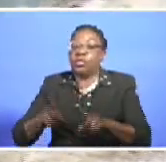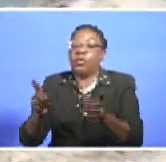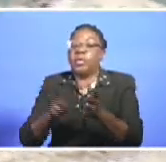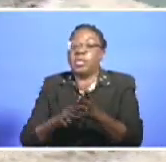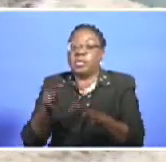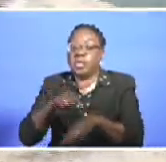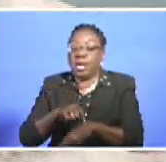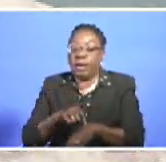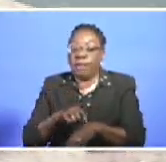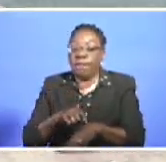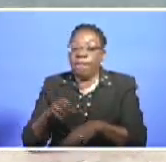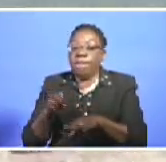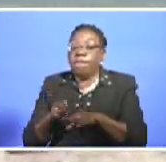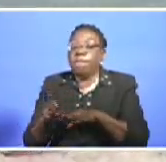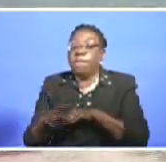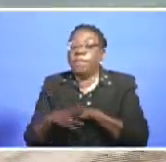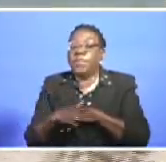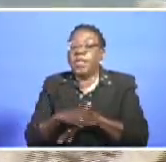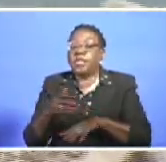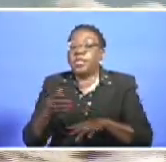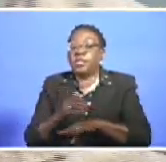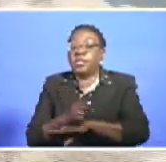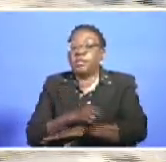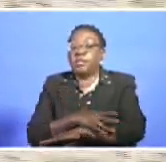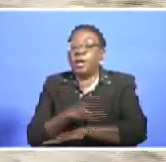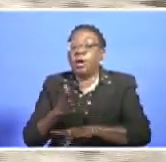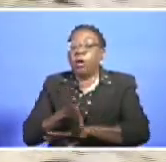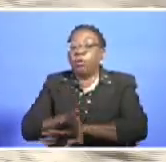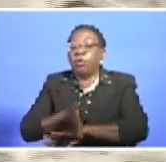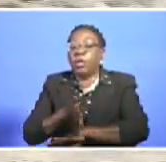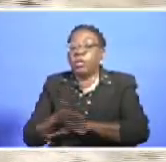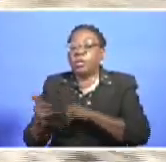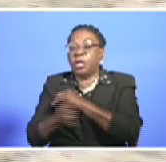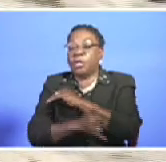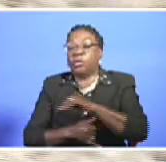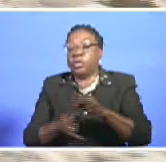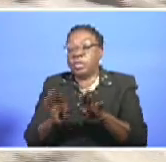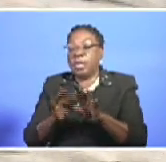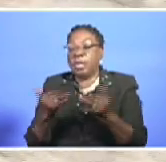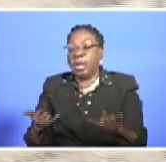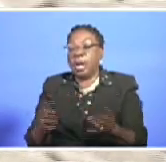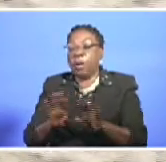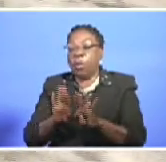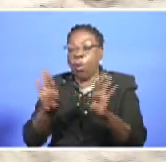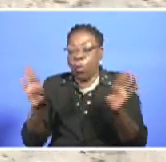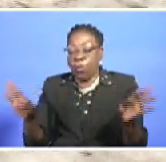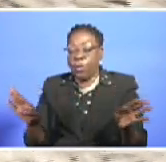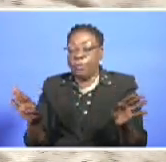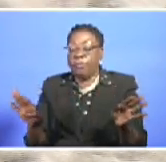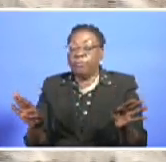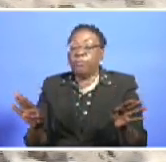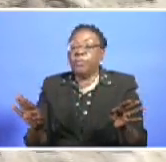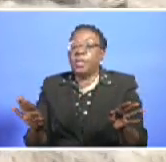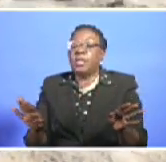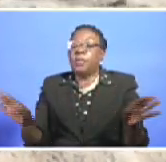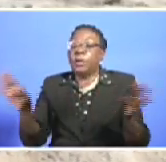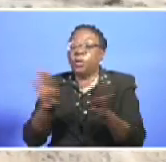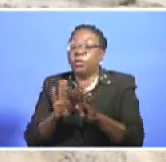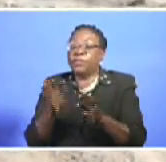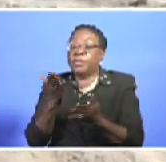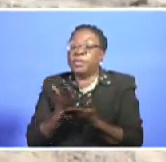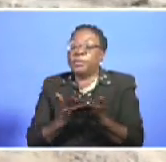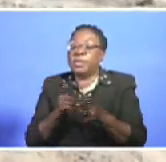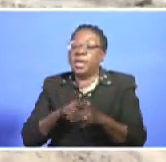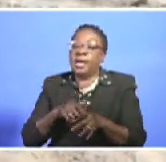Well, beaches across New Providence should be busy with swimmers once again with the reopening of those beaches. The popular outlets were closed for some time now, with